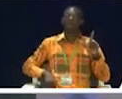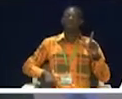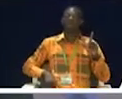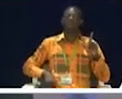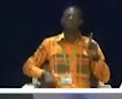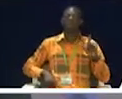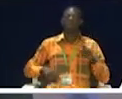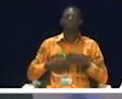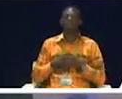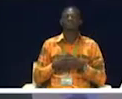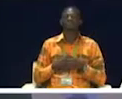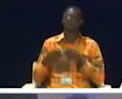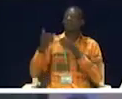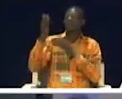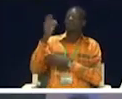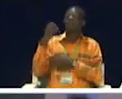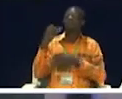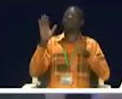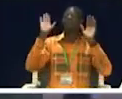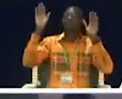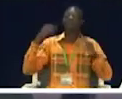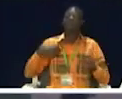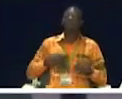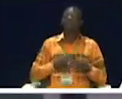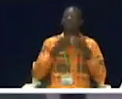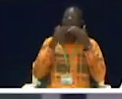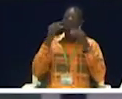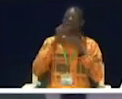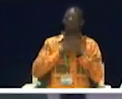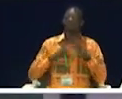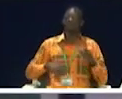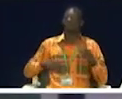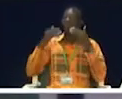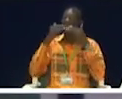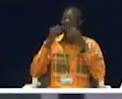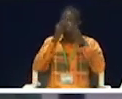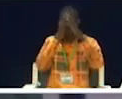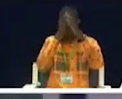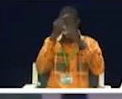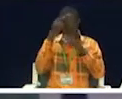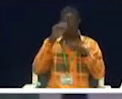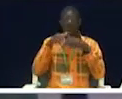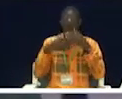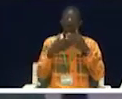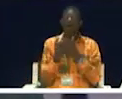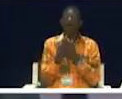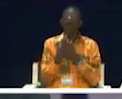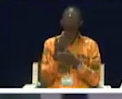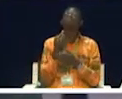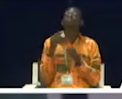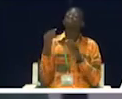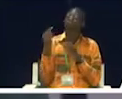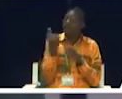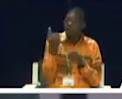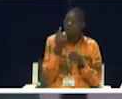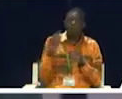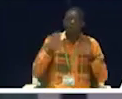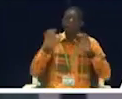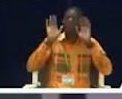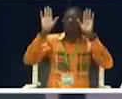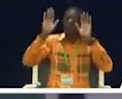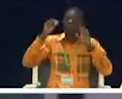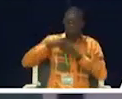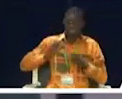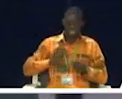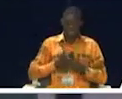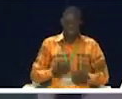Lord. God of wonders, we thank you. Thank you, Father, for always doing wonders in our lives. Thank